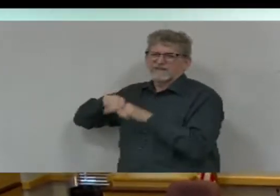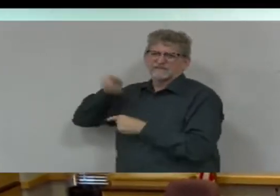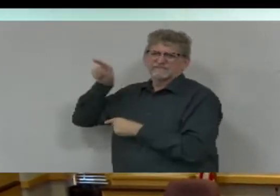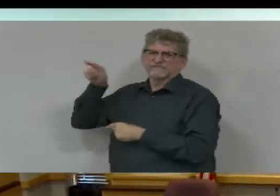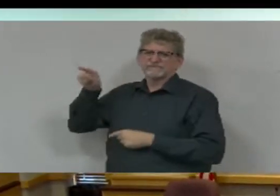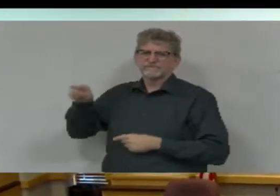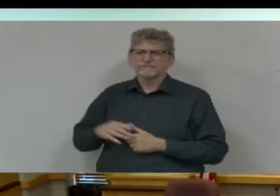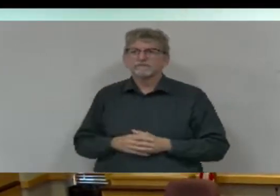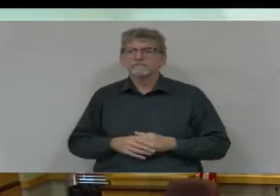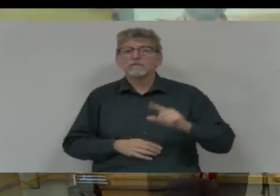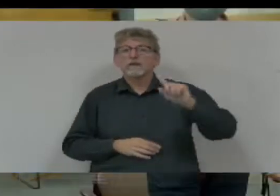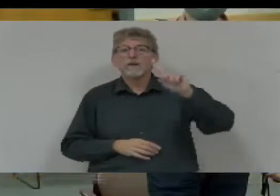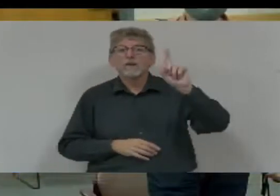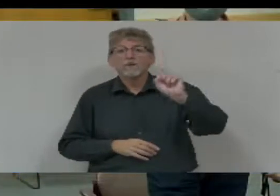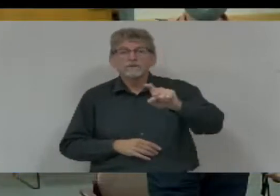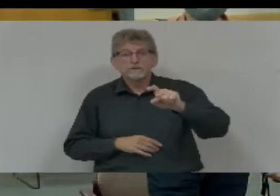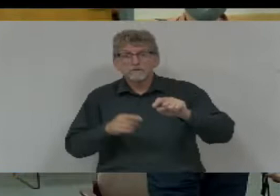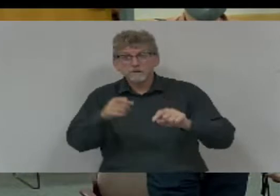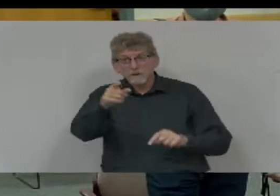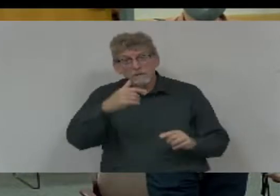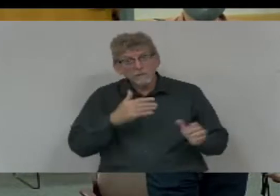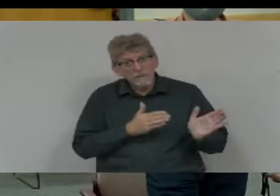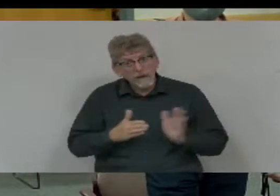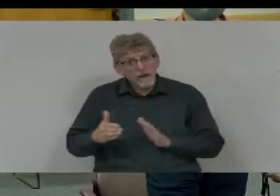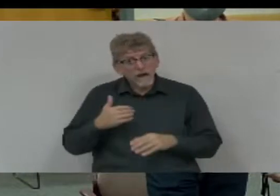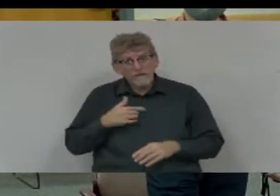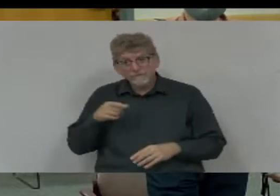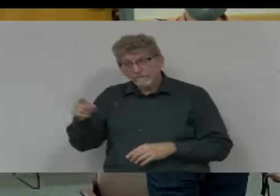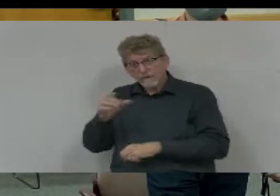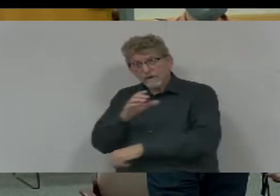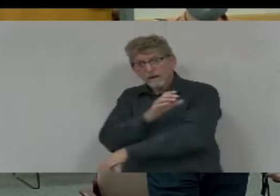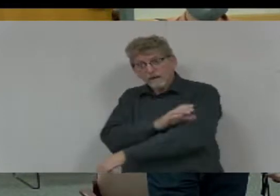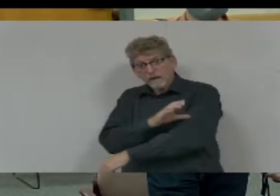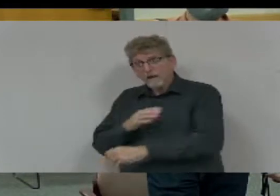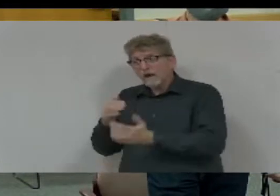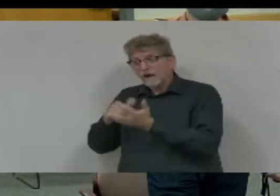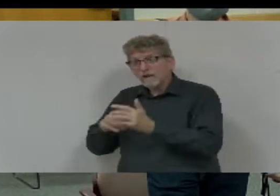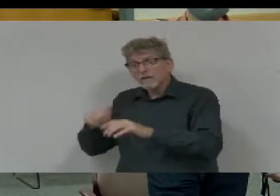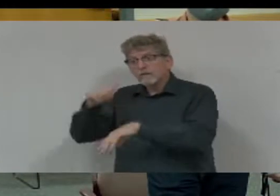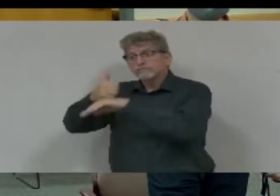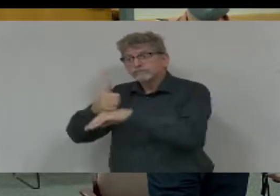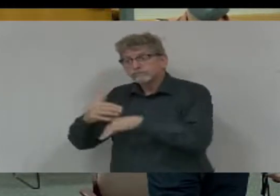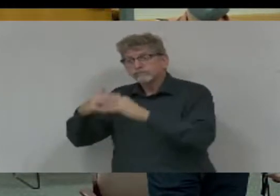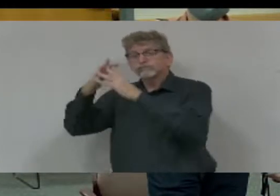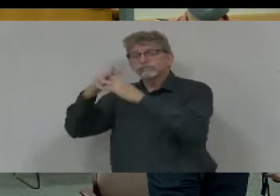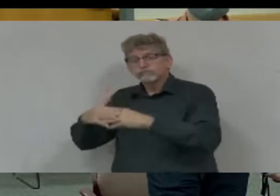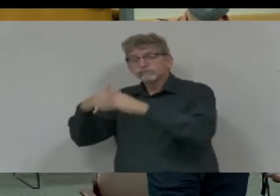to have recurring clinics after that as well? It all depends on vaccine supply.